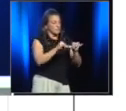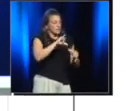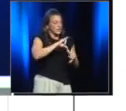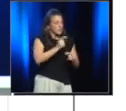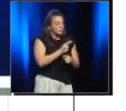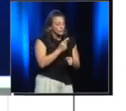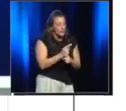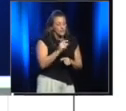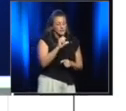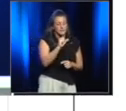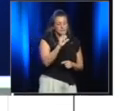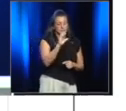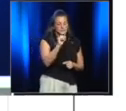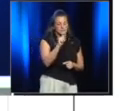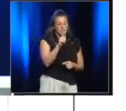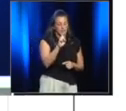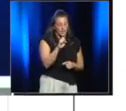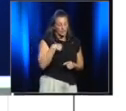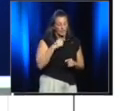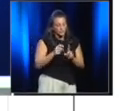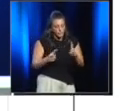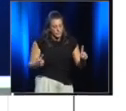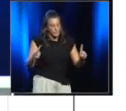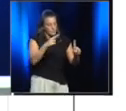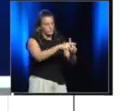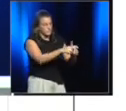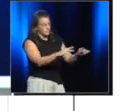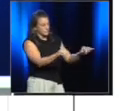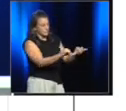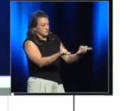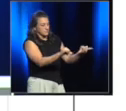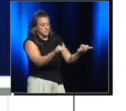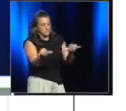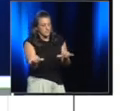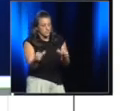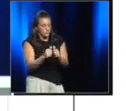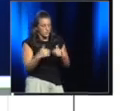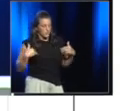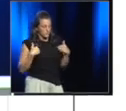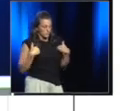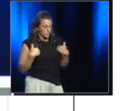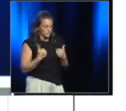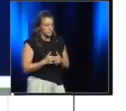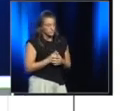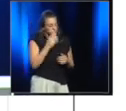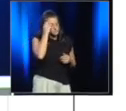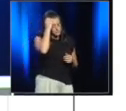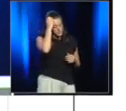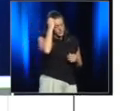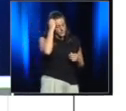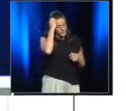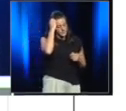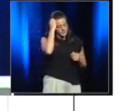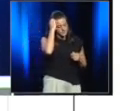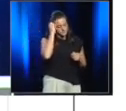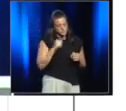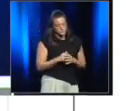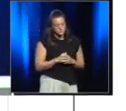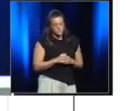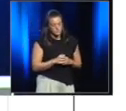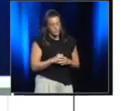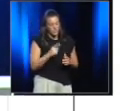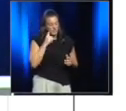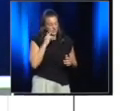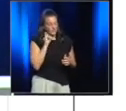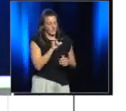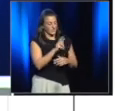at the scale which is pertinent to the animals. And I think without that sort of